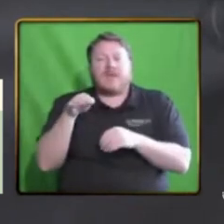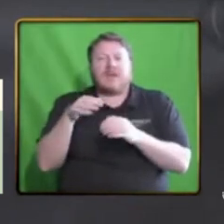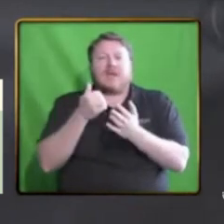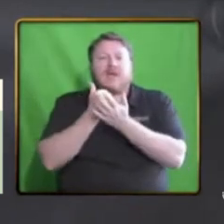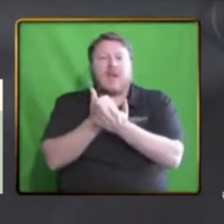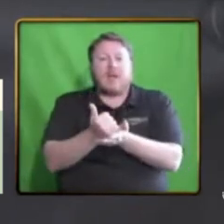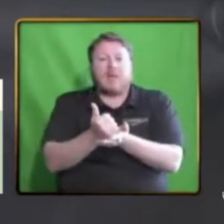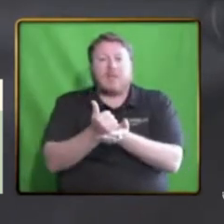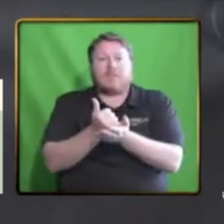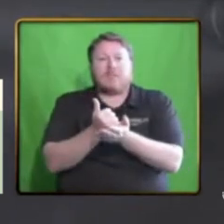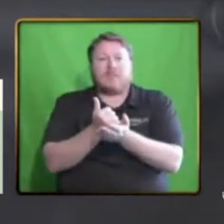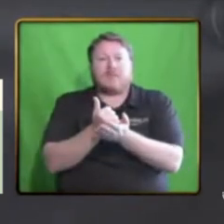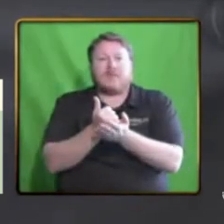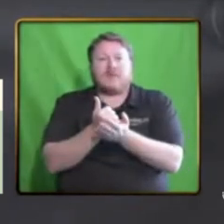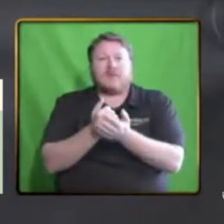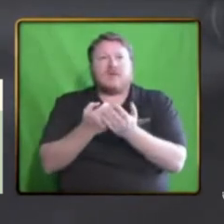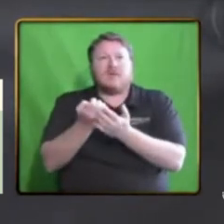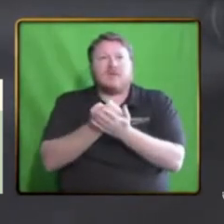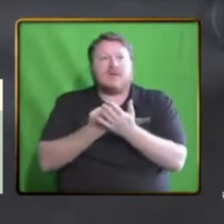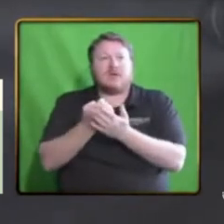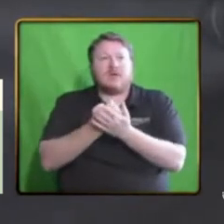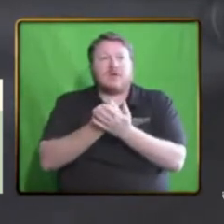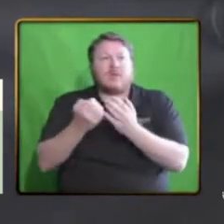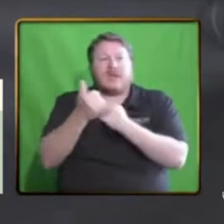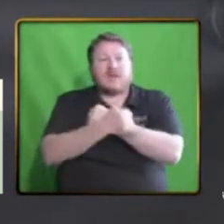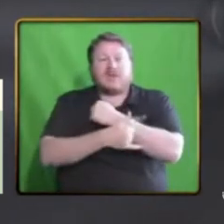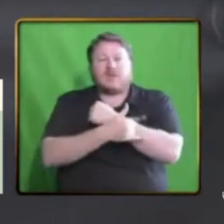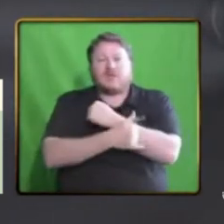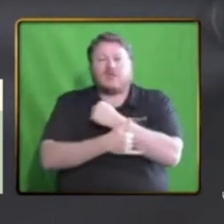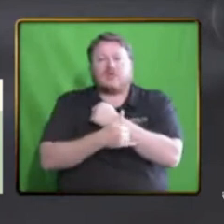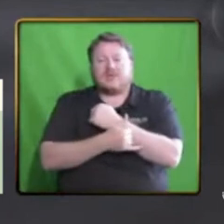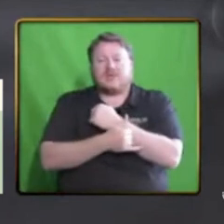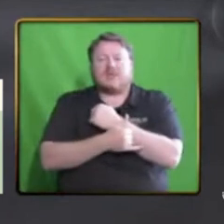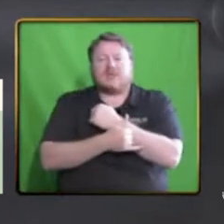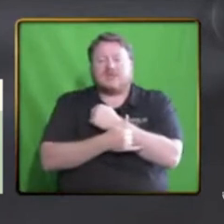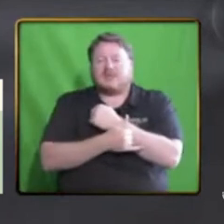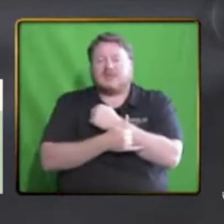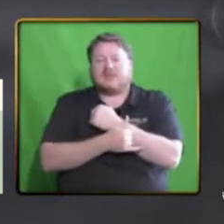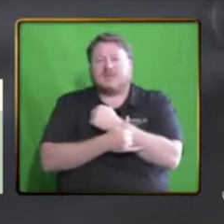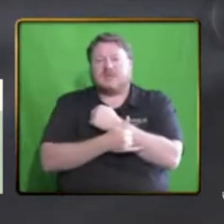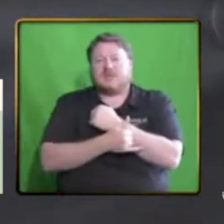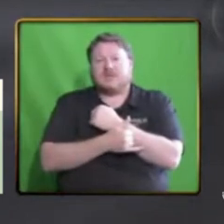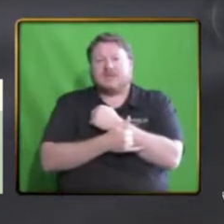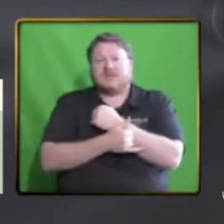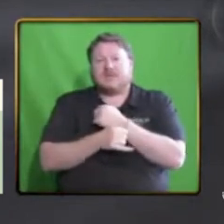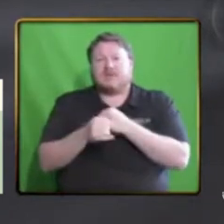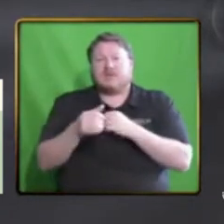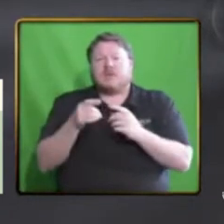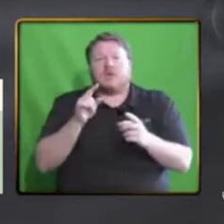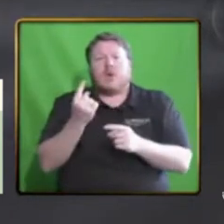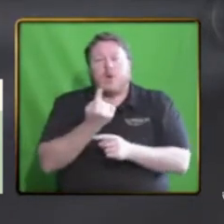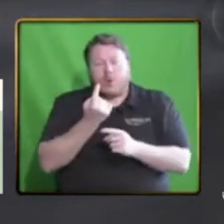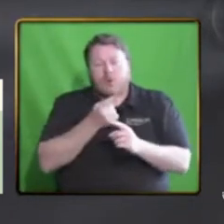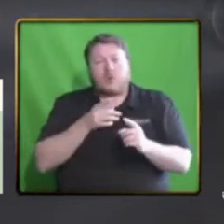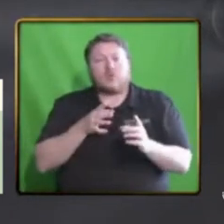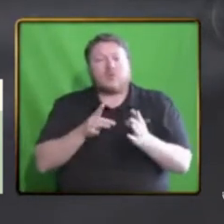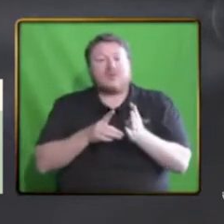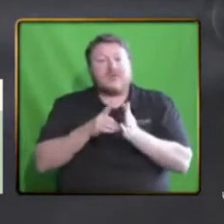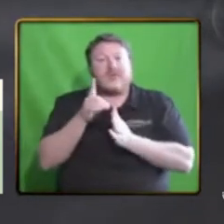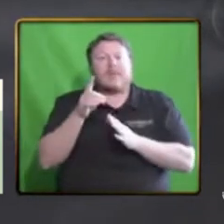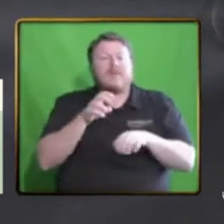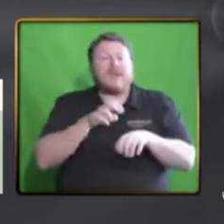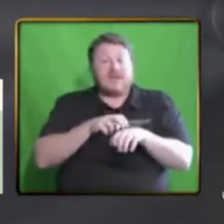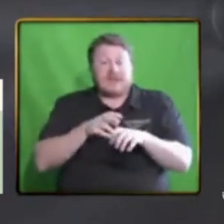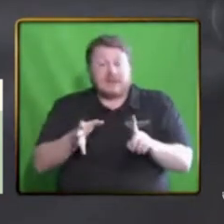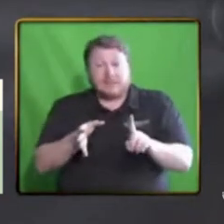developing economic countries and to meet their own development needs, and